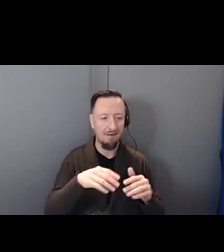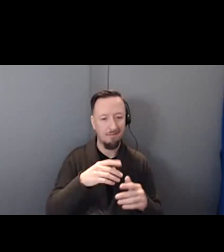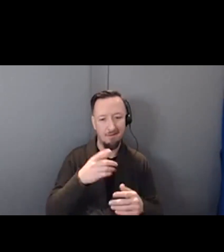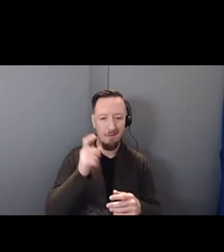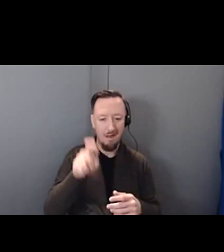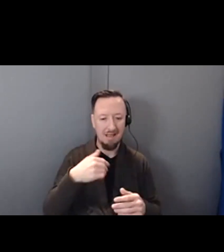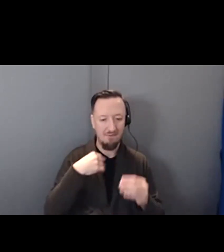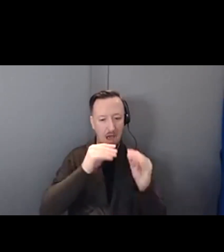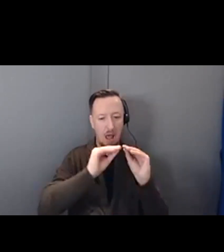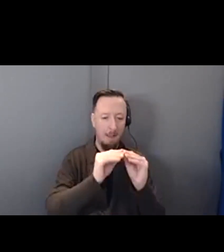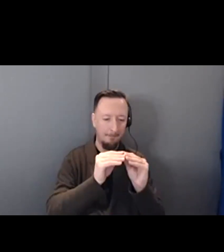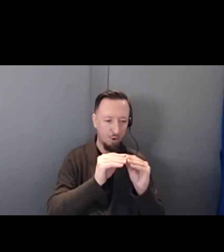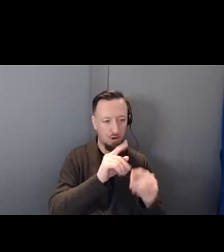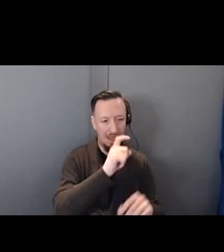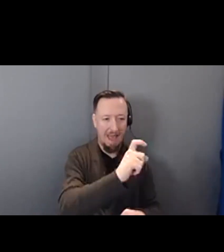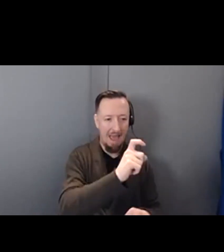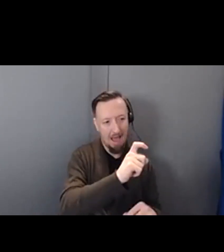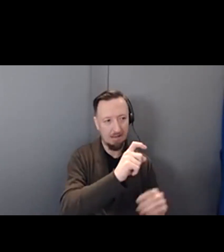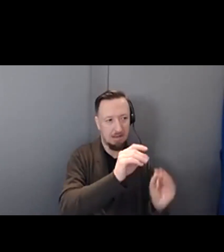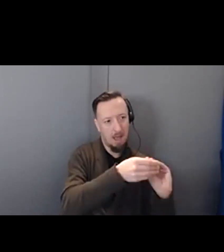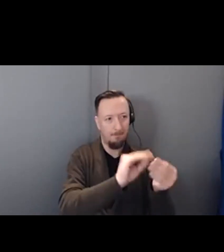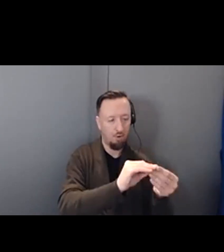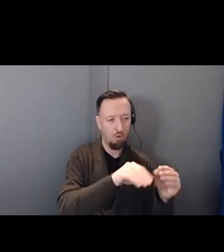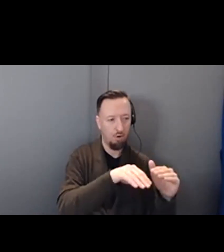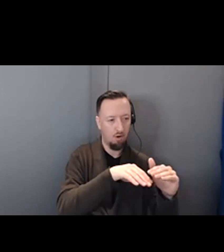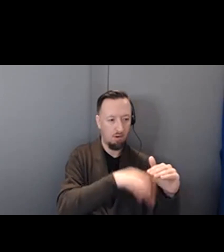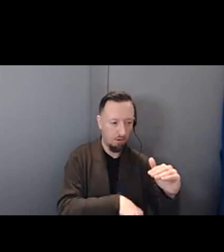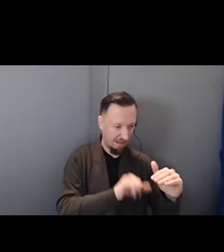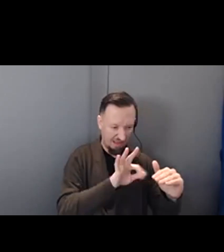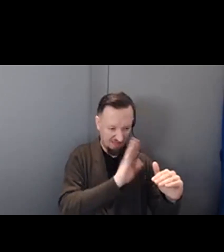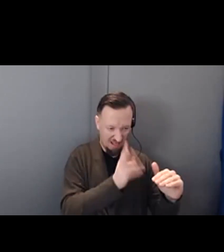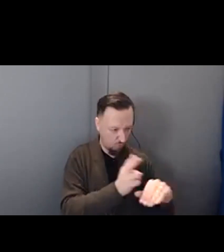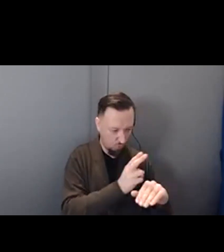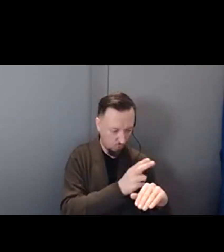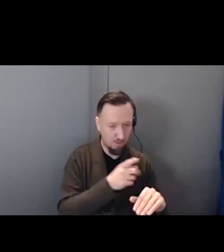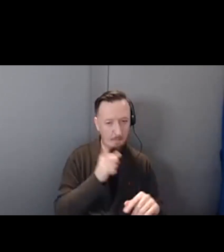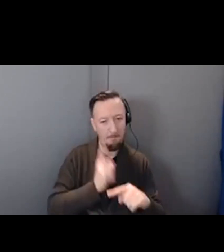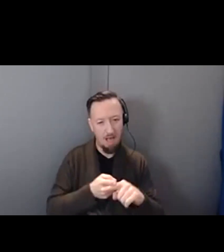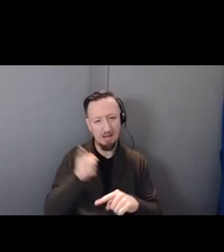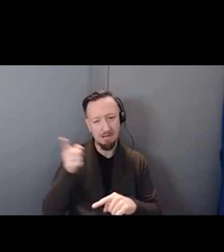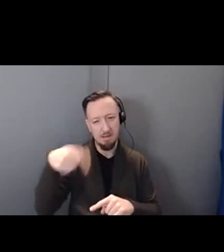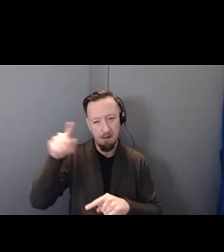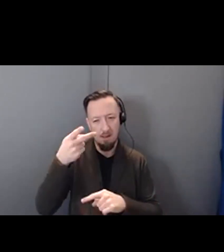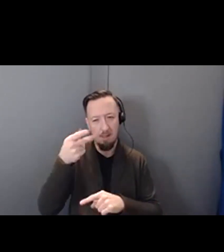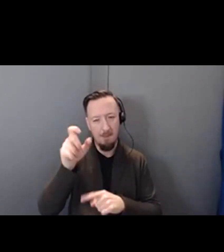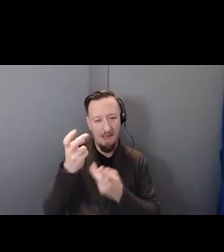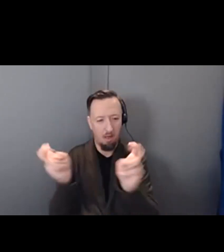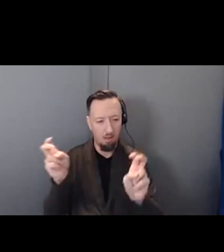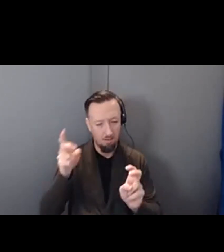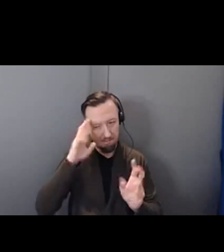of use. And then there's still probably as Amanda said, a panel to say we got to keep it